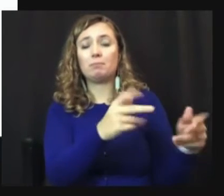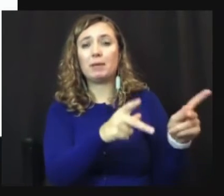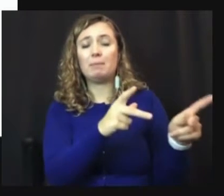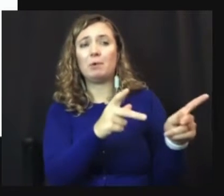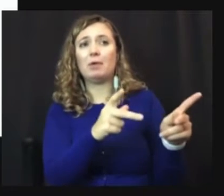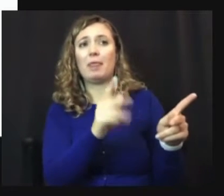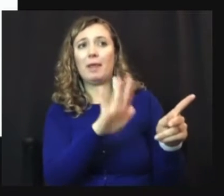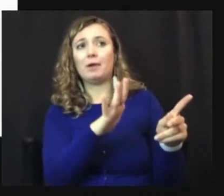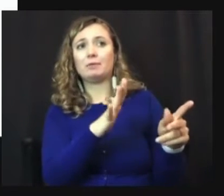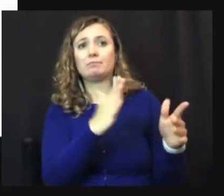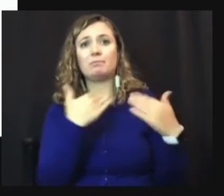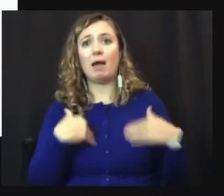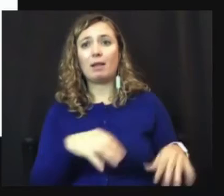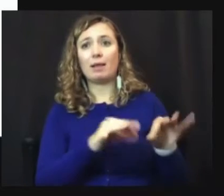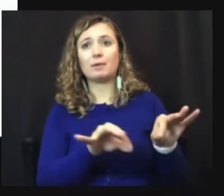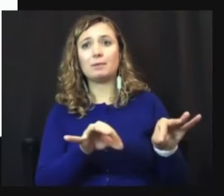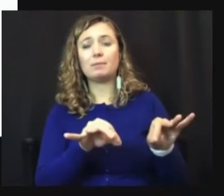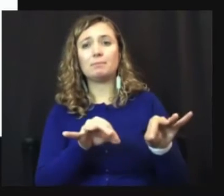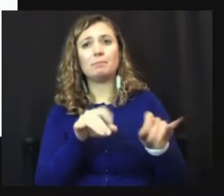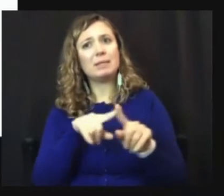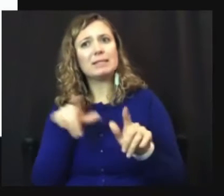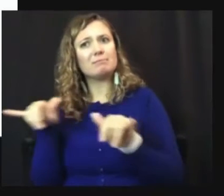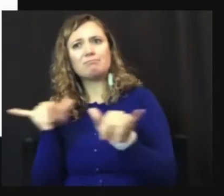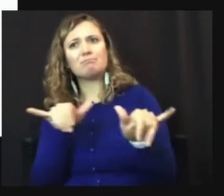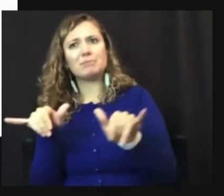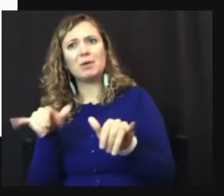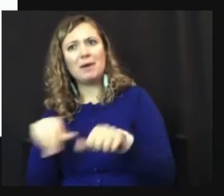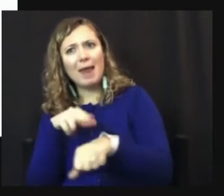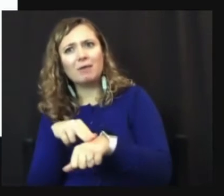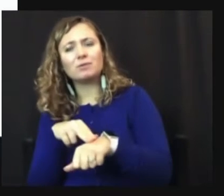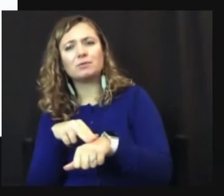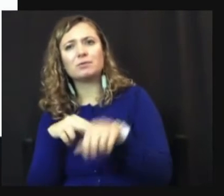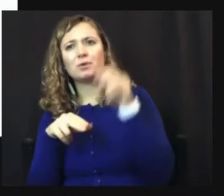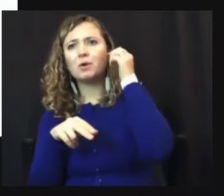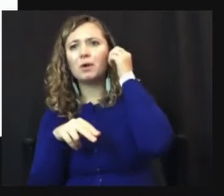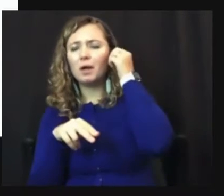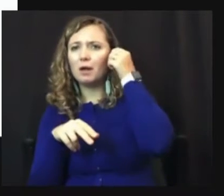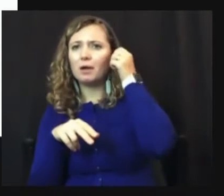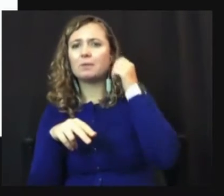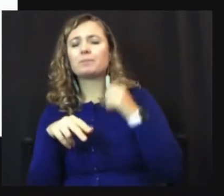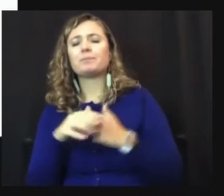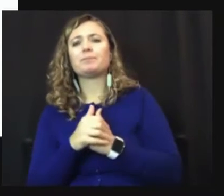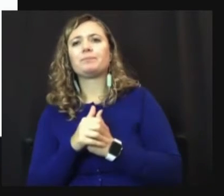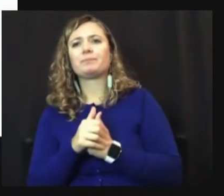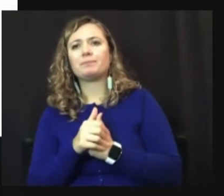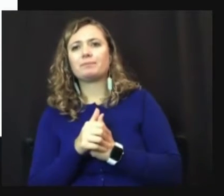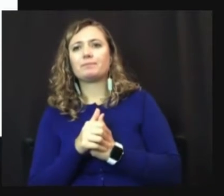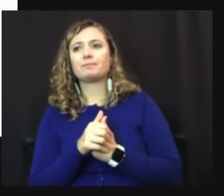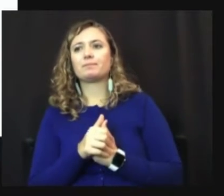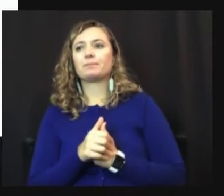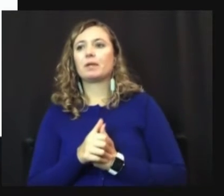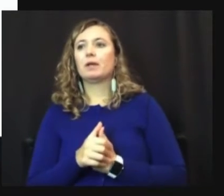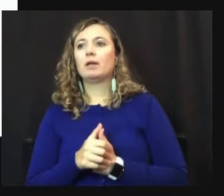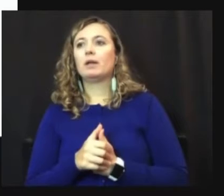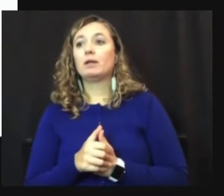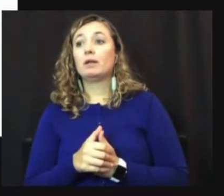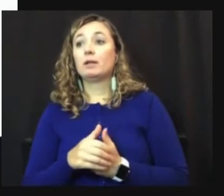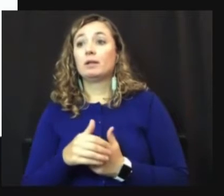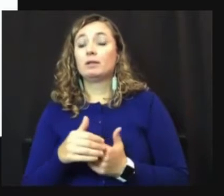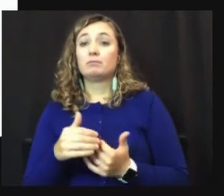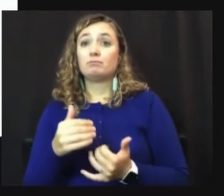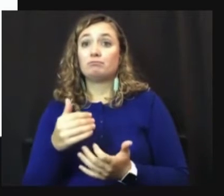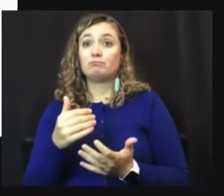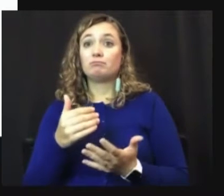and important. Now, we've heard people say when you're crying, when someone cries, they're sad. When